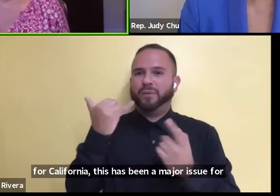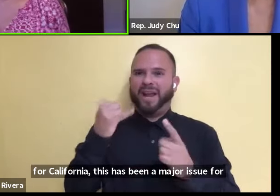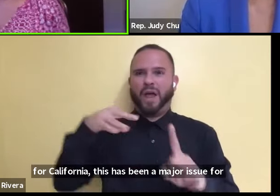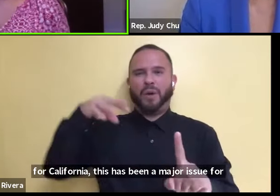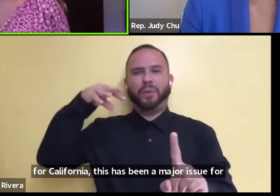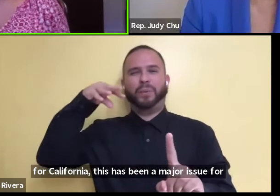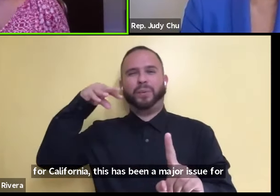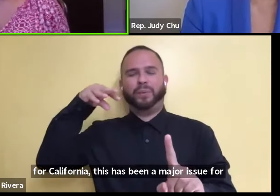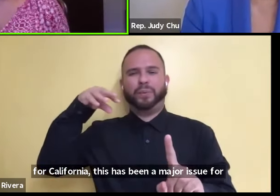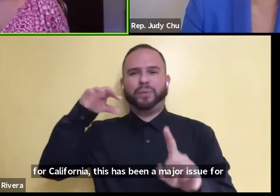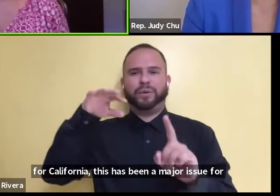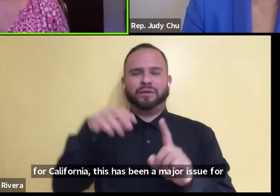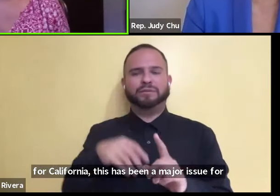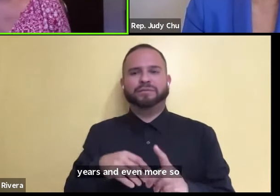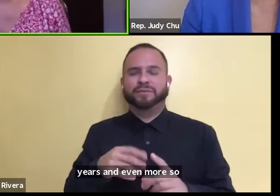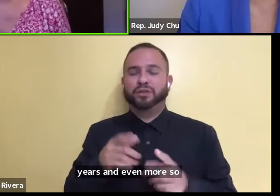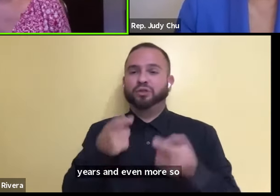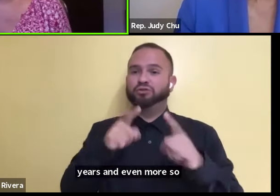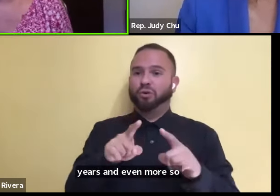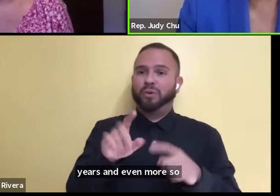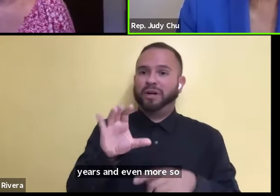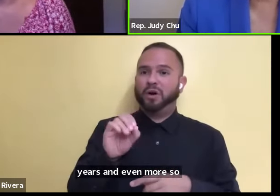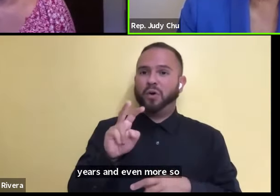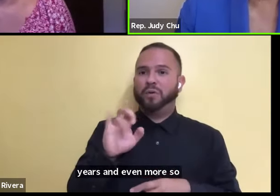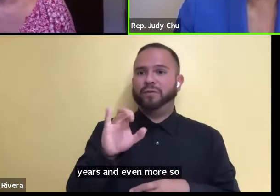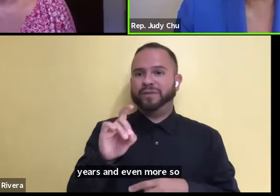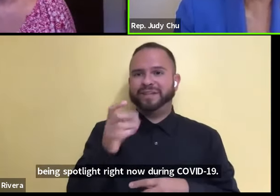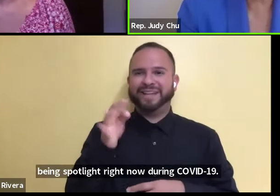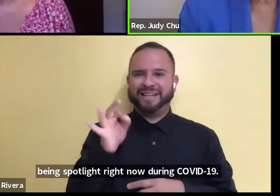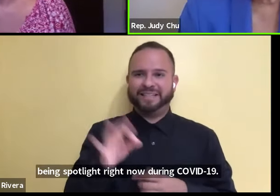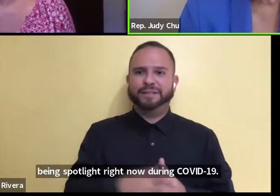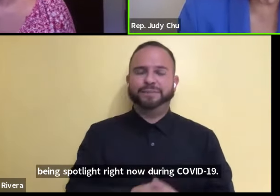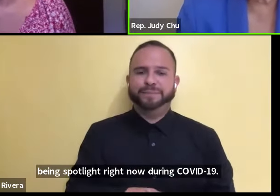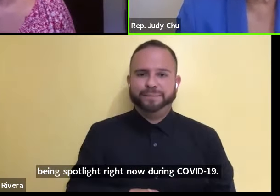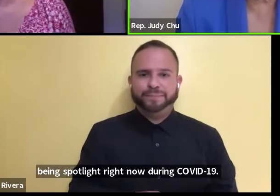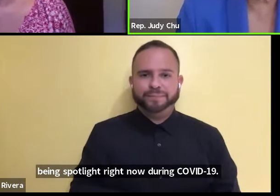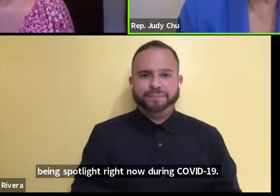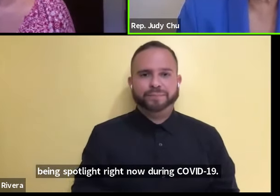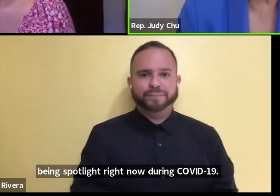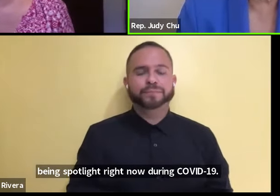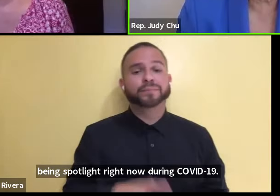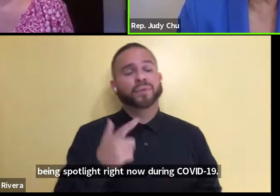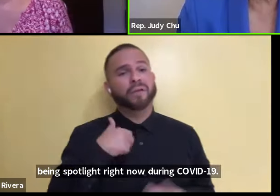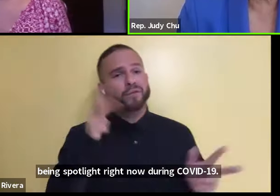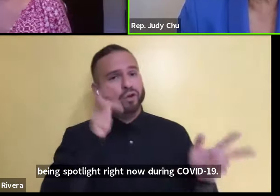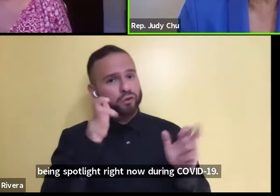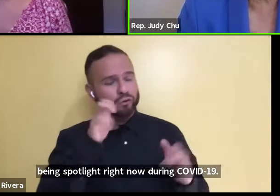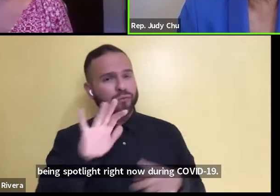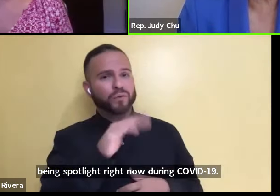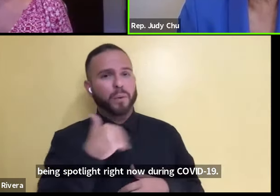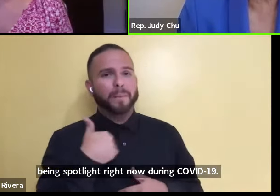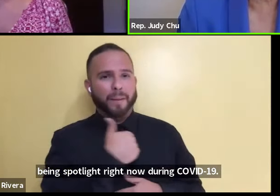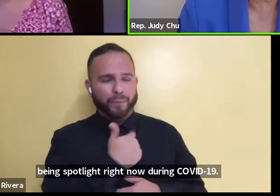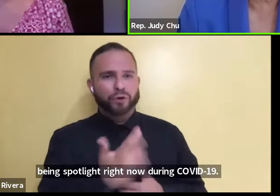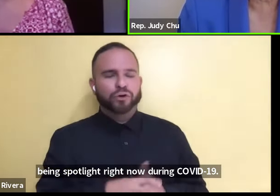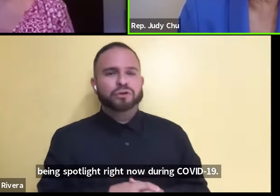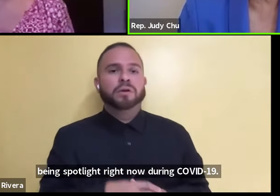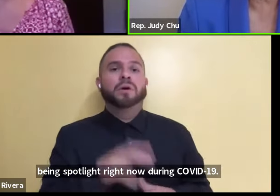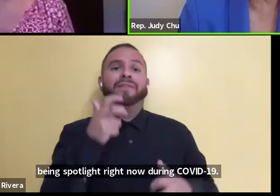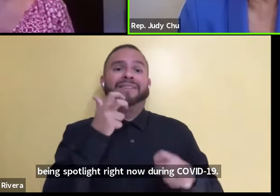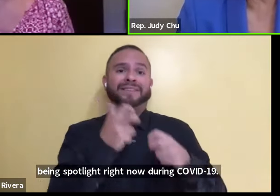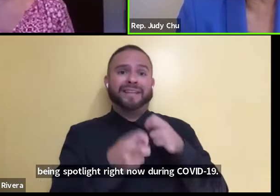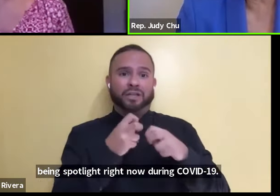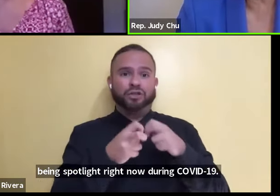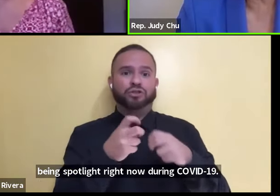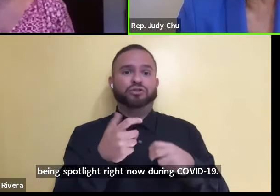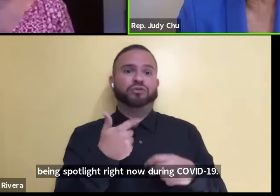during COVID-19. So I've heard from your members, and it is an issue that I am raising